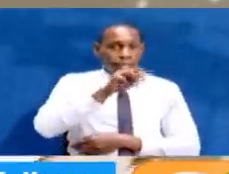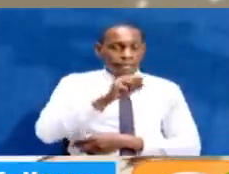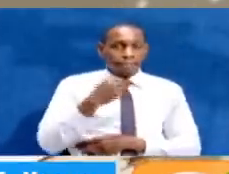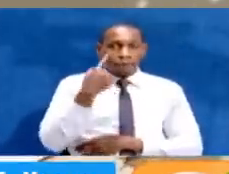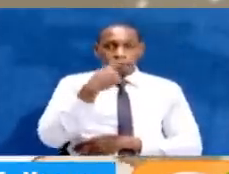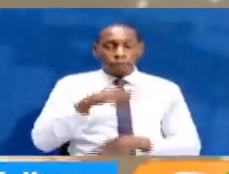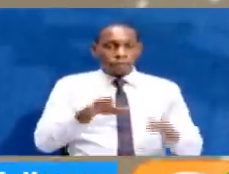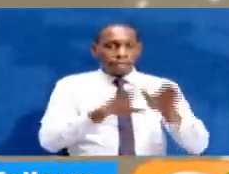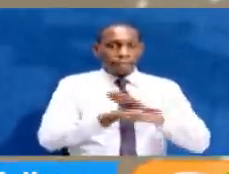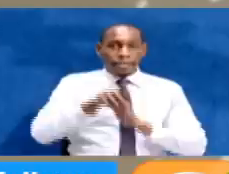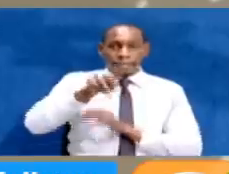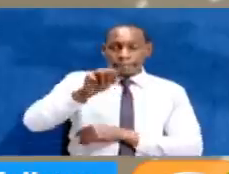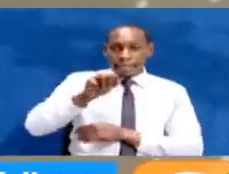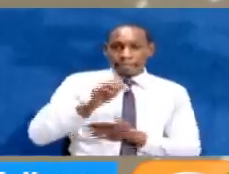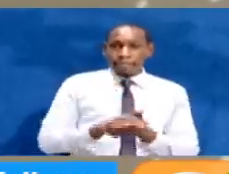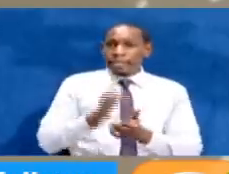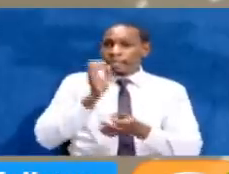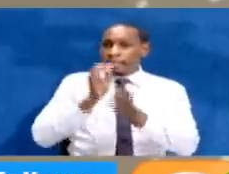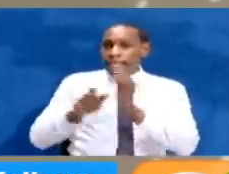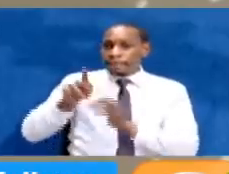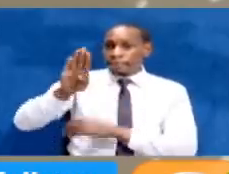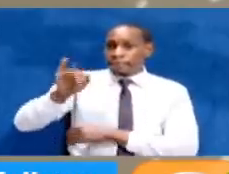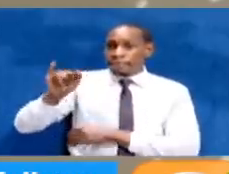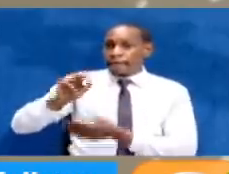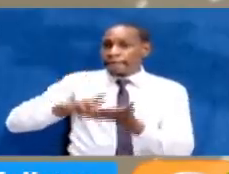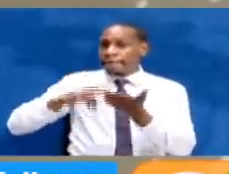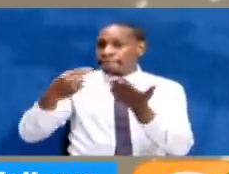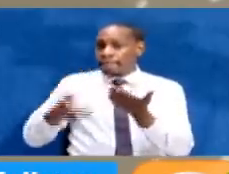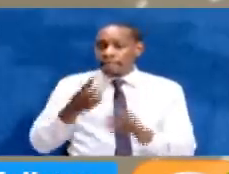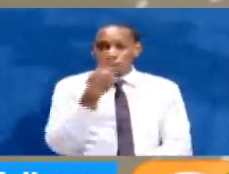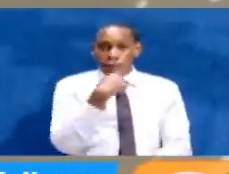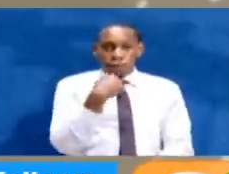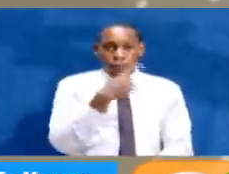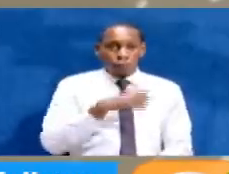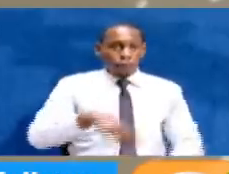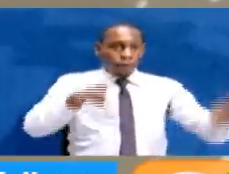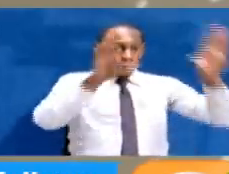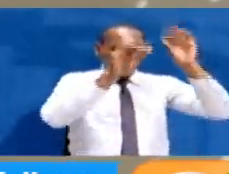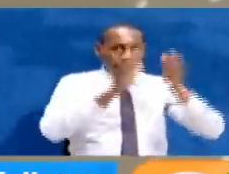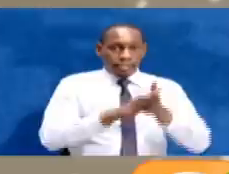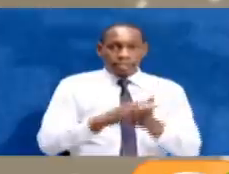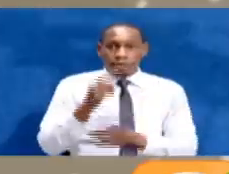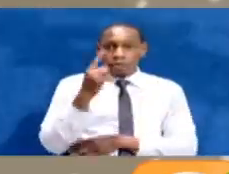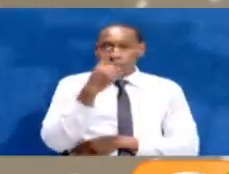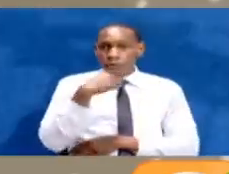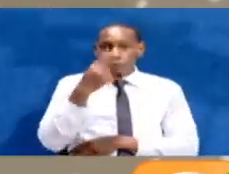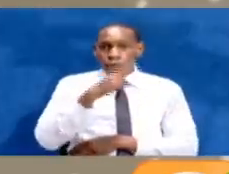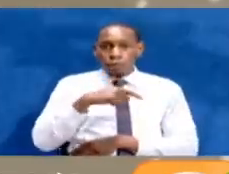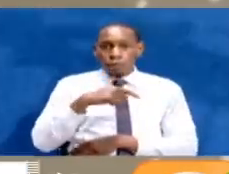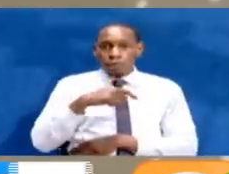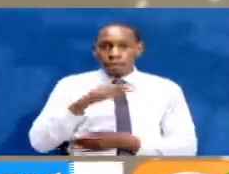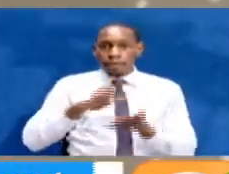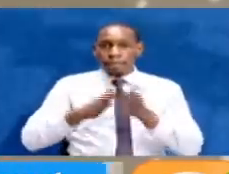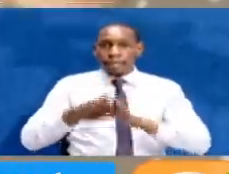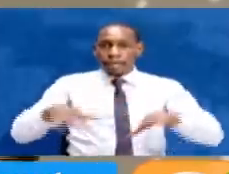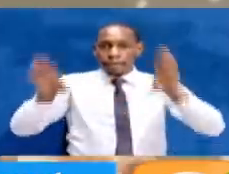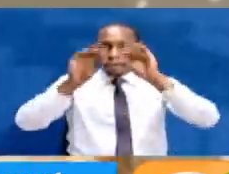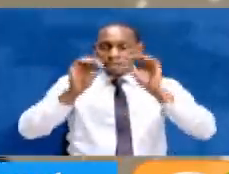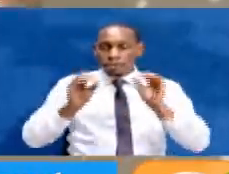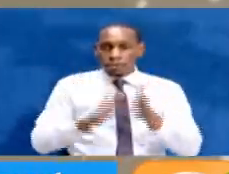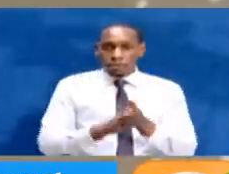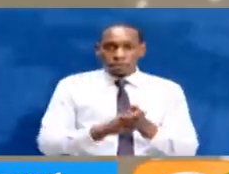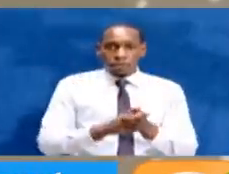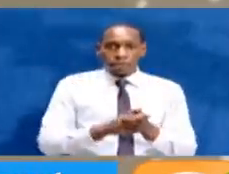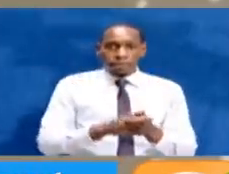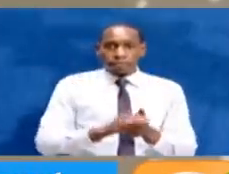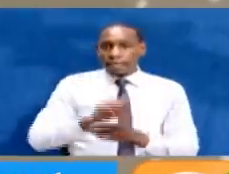Who becomes the deputy prime ministers? And in the event it doesn't pass, so who becomes the president? Who doesn't become the president? And so who moves to